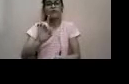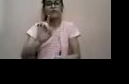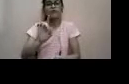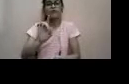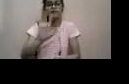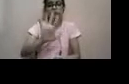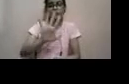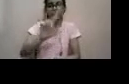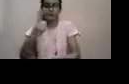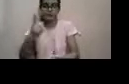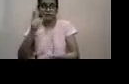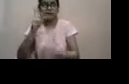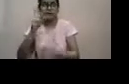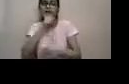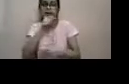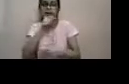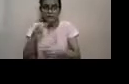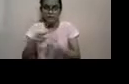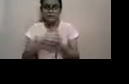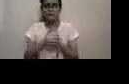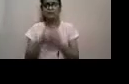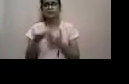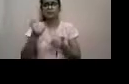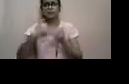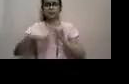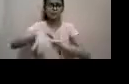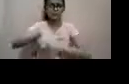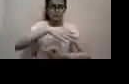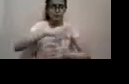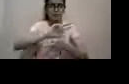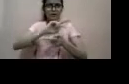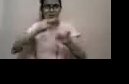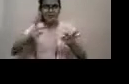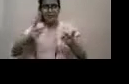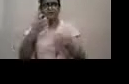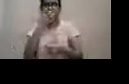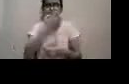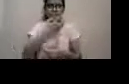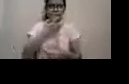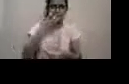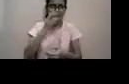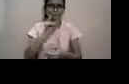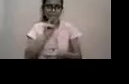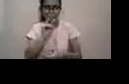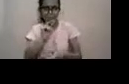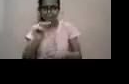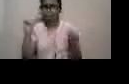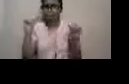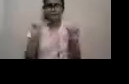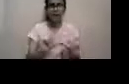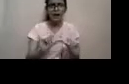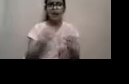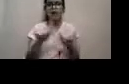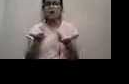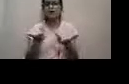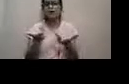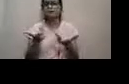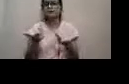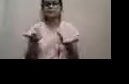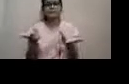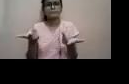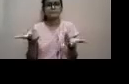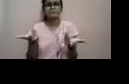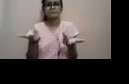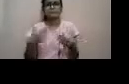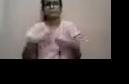lovely, patient, sociable, incredibly sweet, but very strong-willed. She loves her